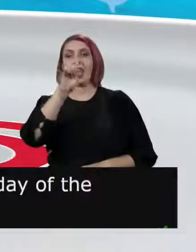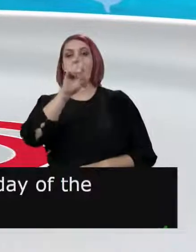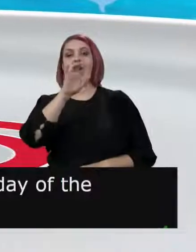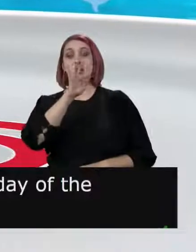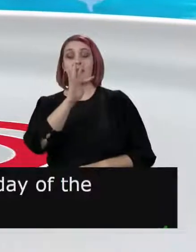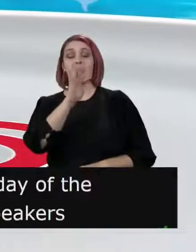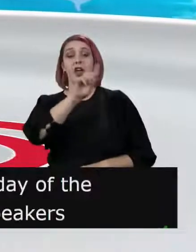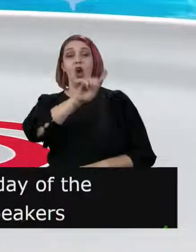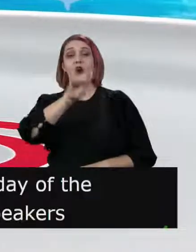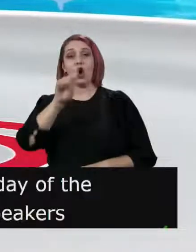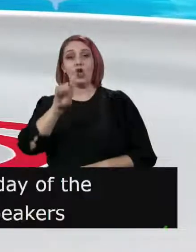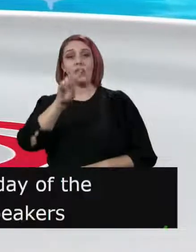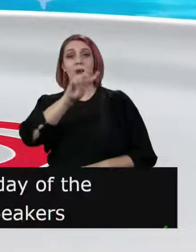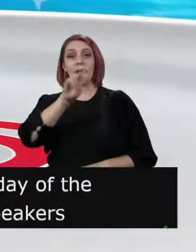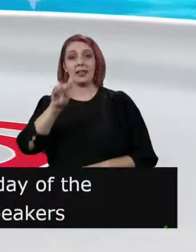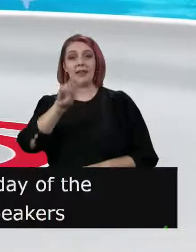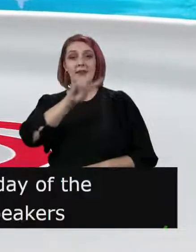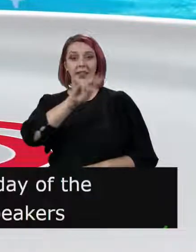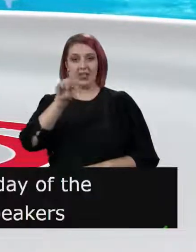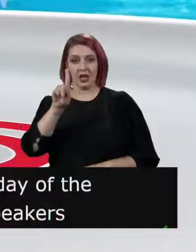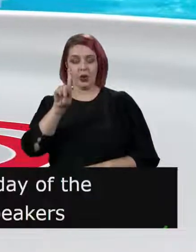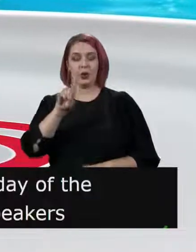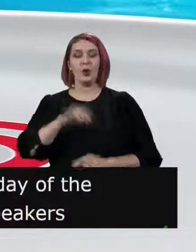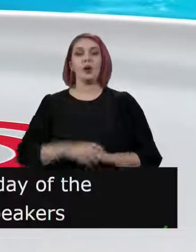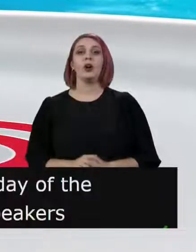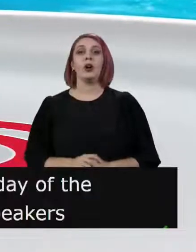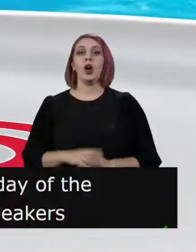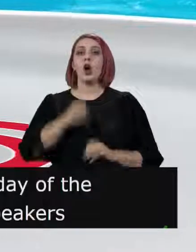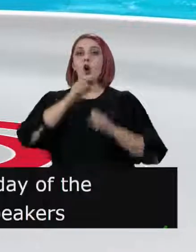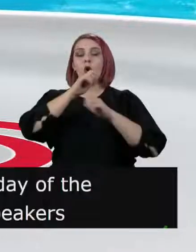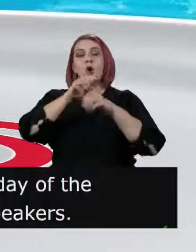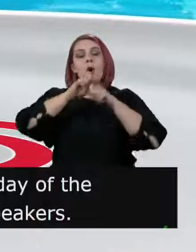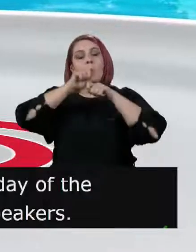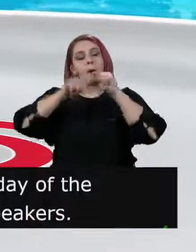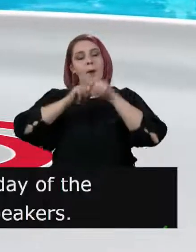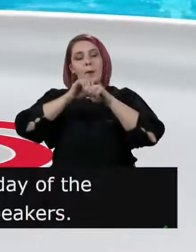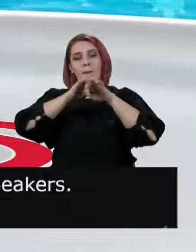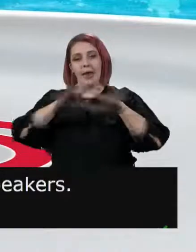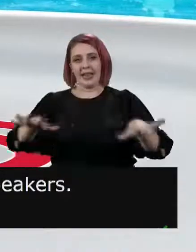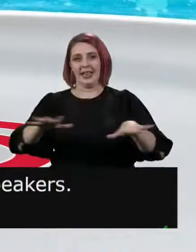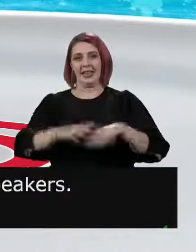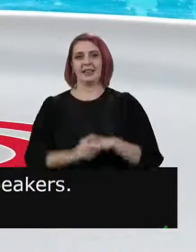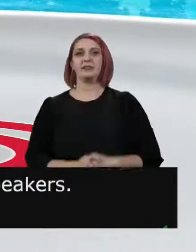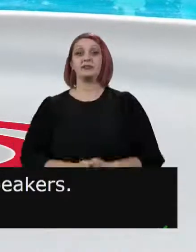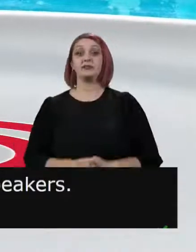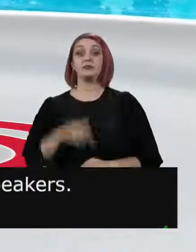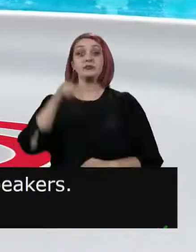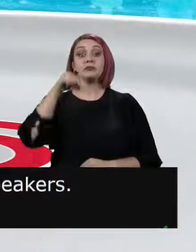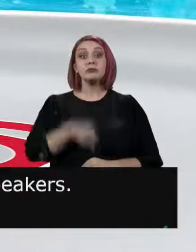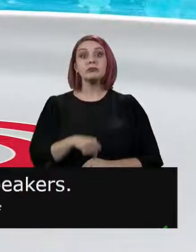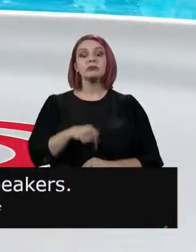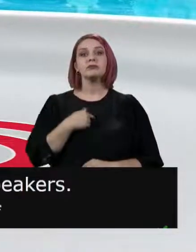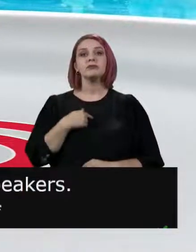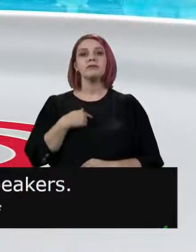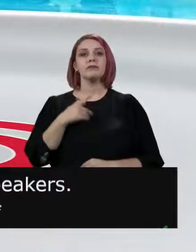to forget about our hashtag. Please share it and mention